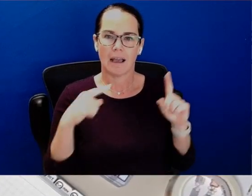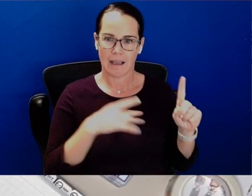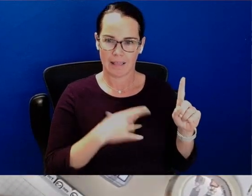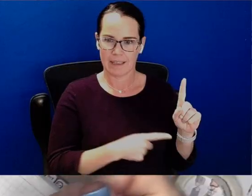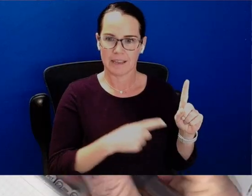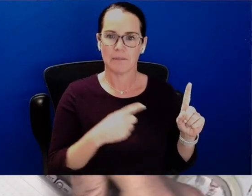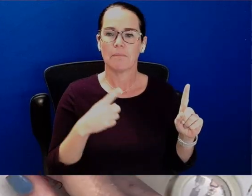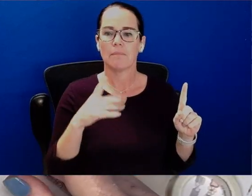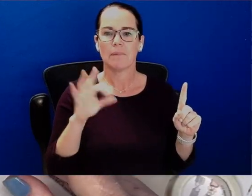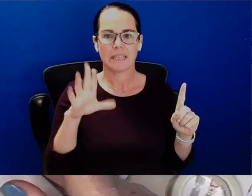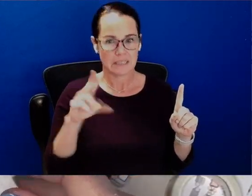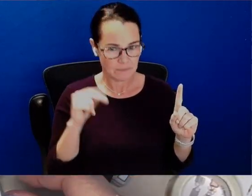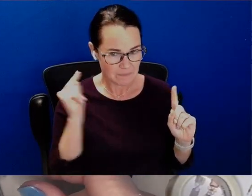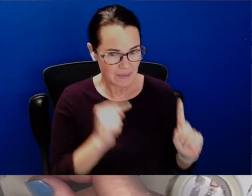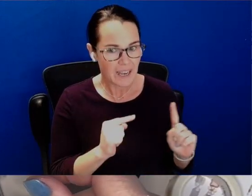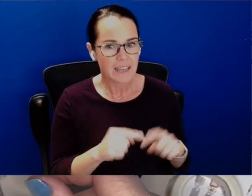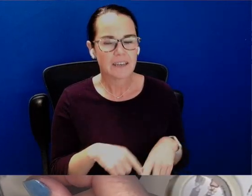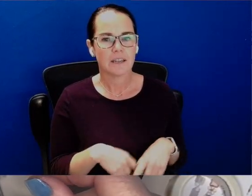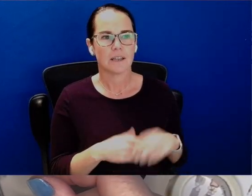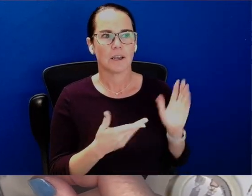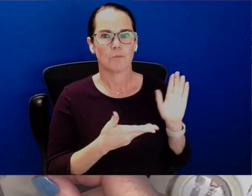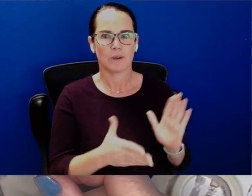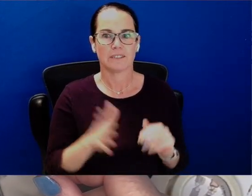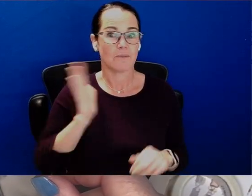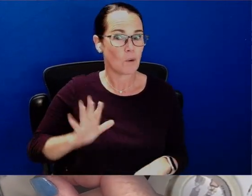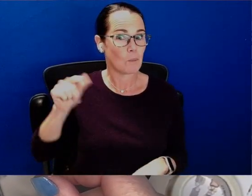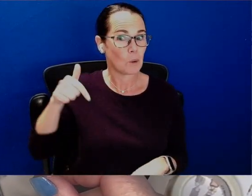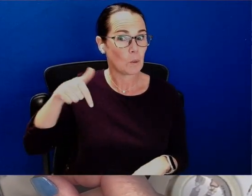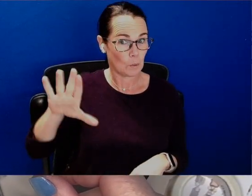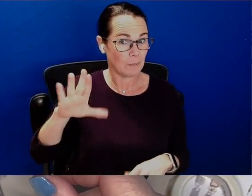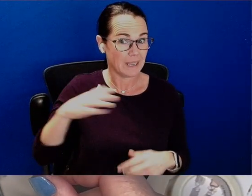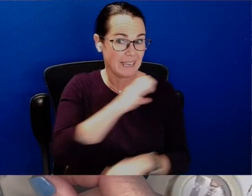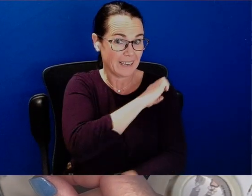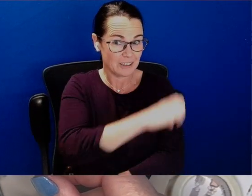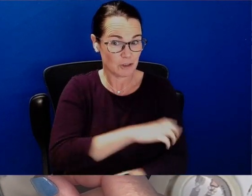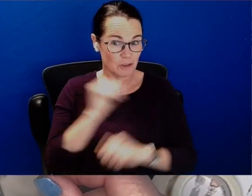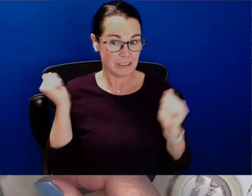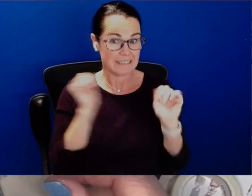He's fun. He brings former quarterback energy